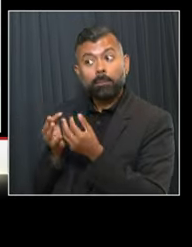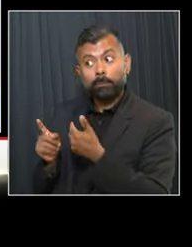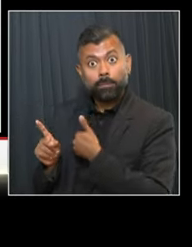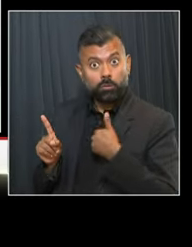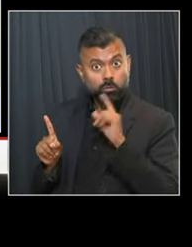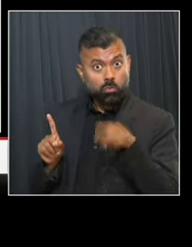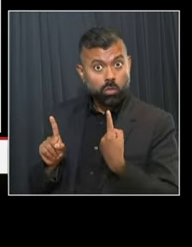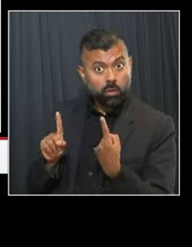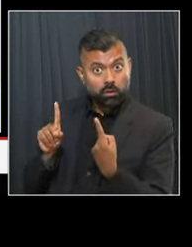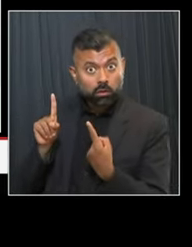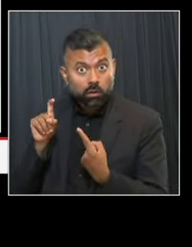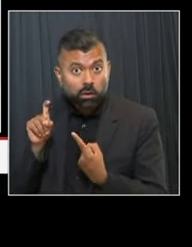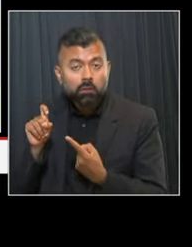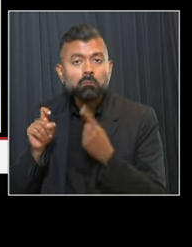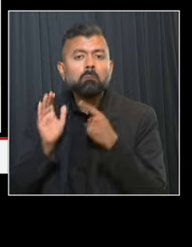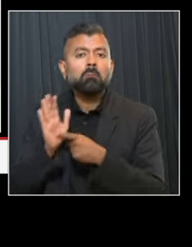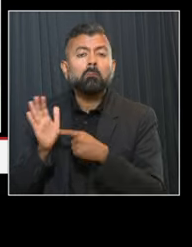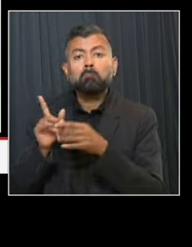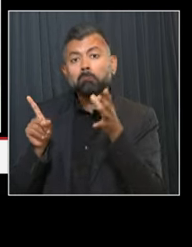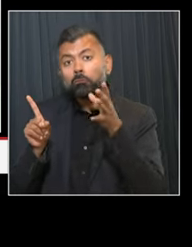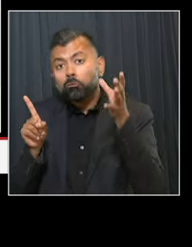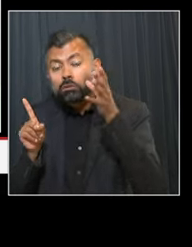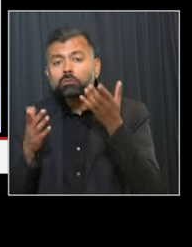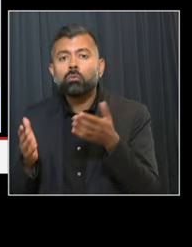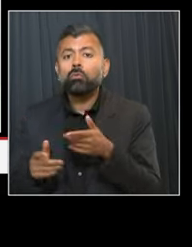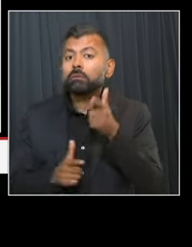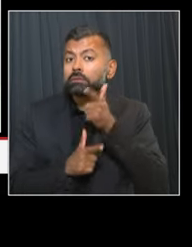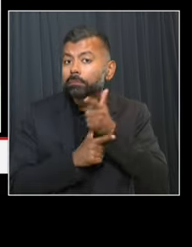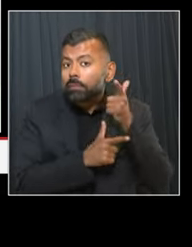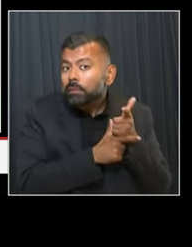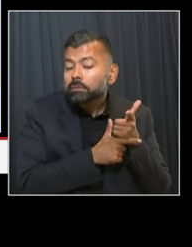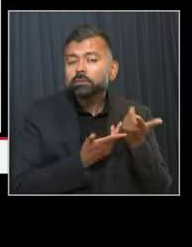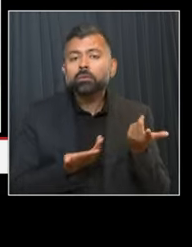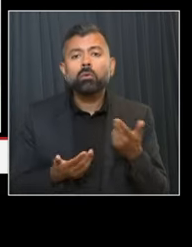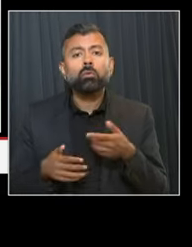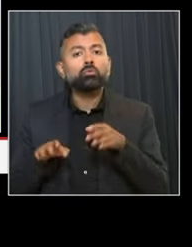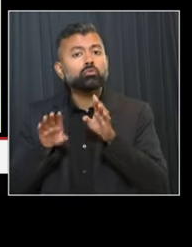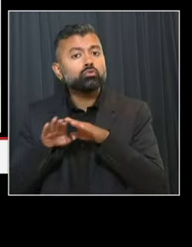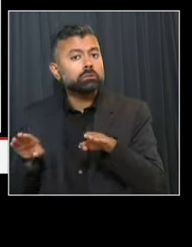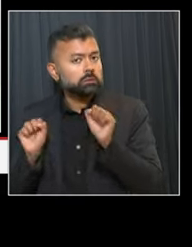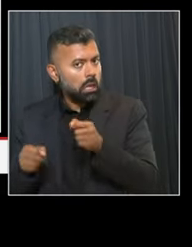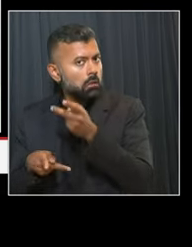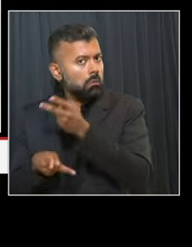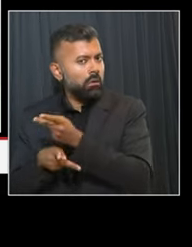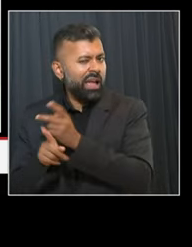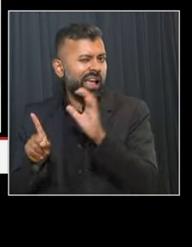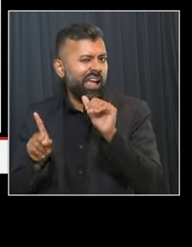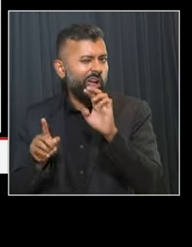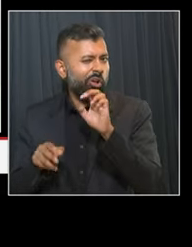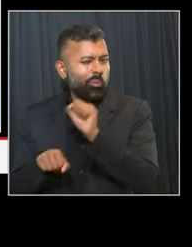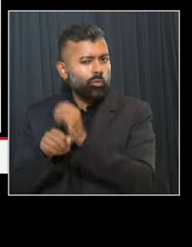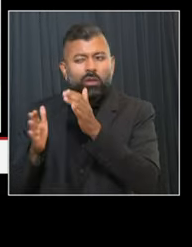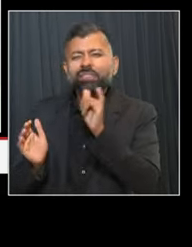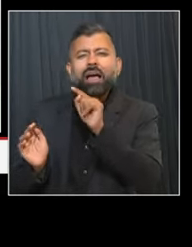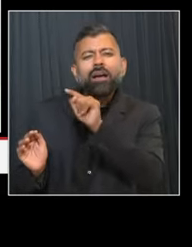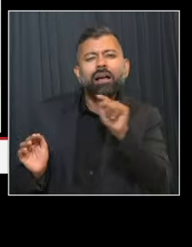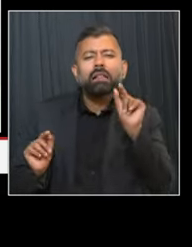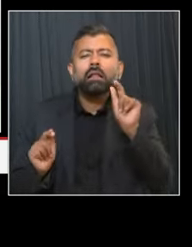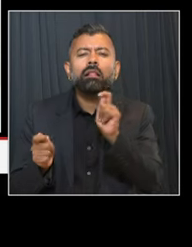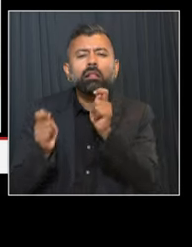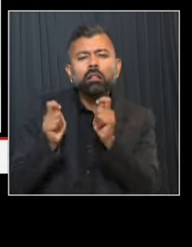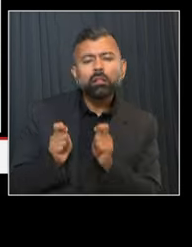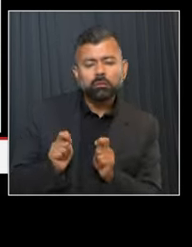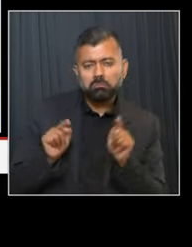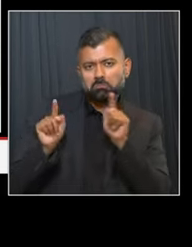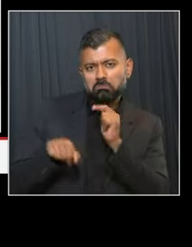waiting period, and a 12-week work commitment upon return. And with that, I'll turn it back to the mayor. Well, thank you.